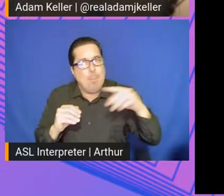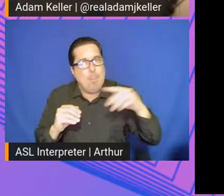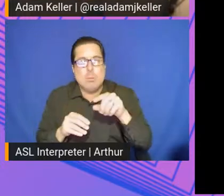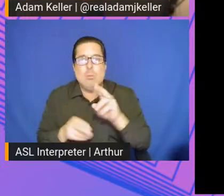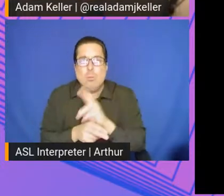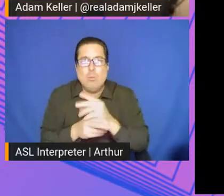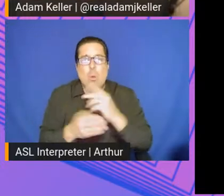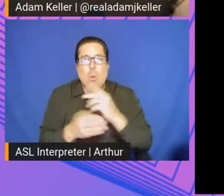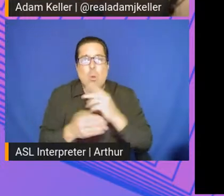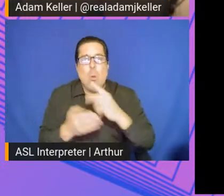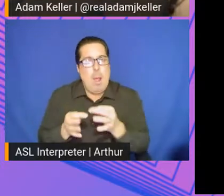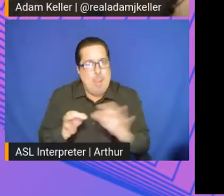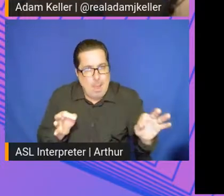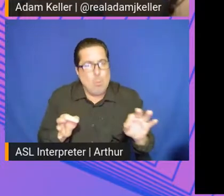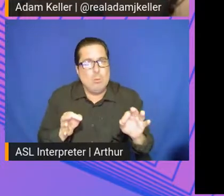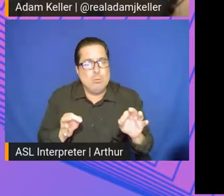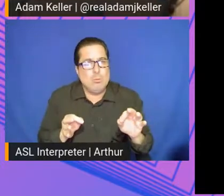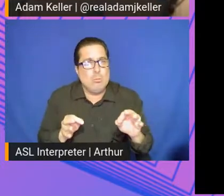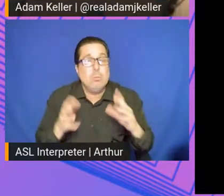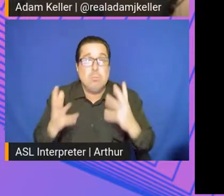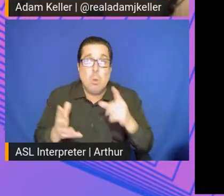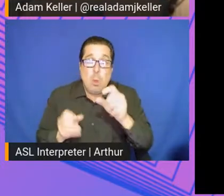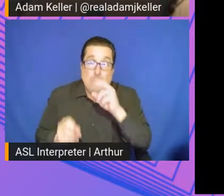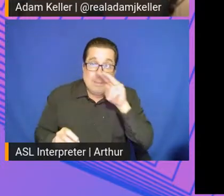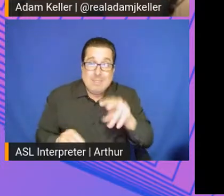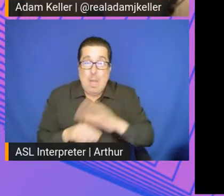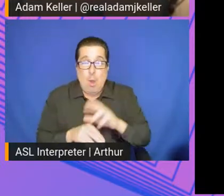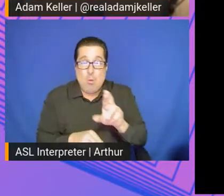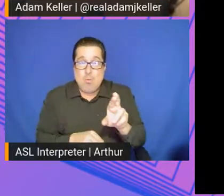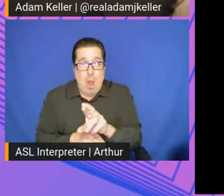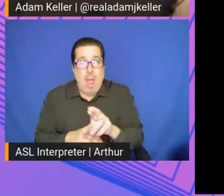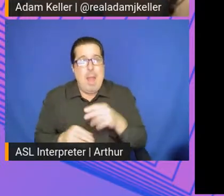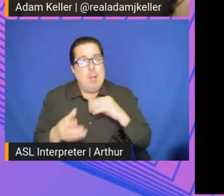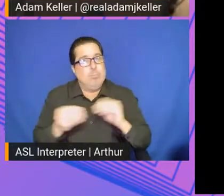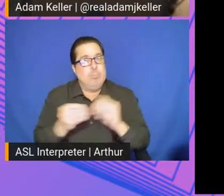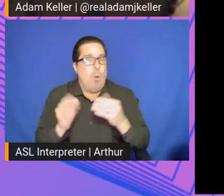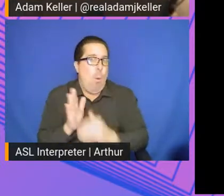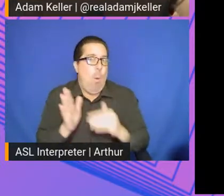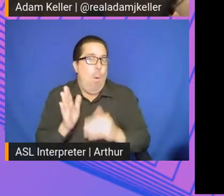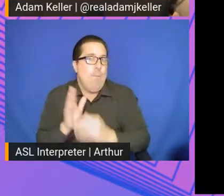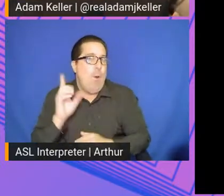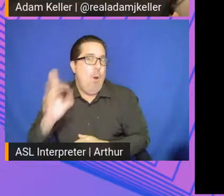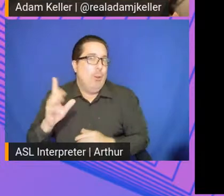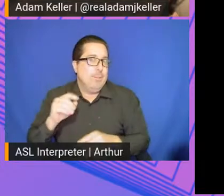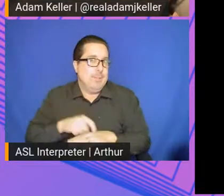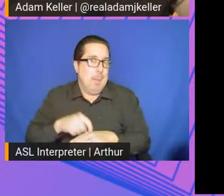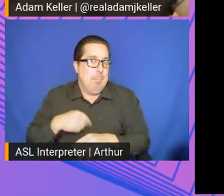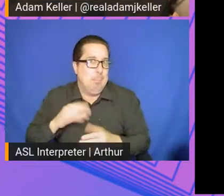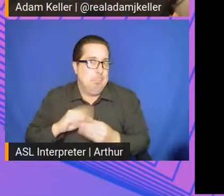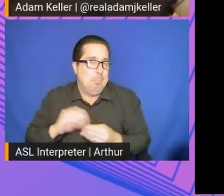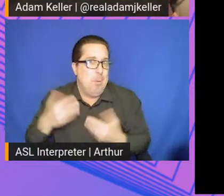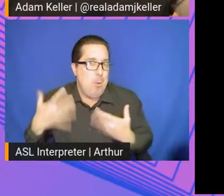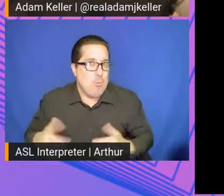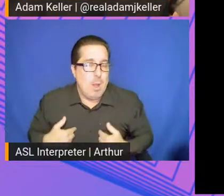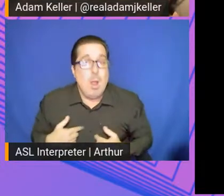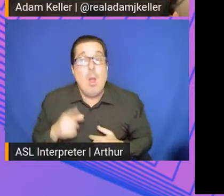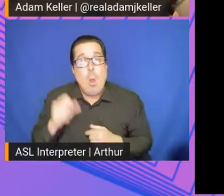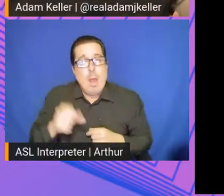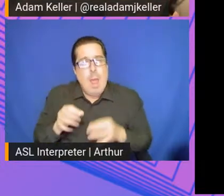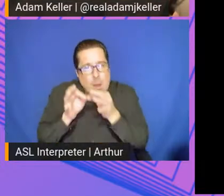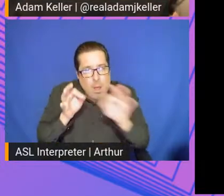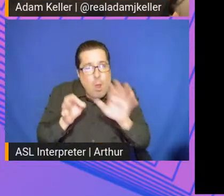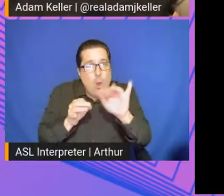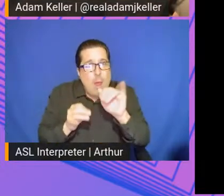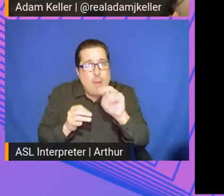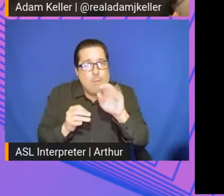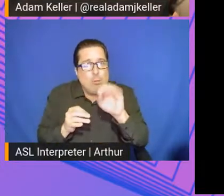languages. So as you can see on the right, and I've mentioned it 100 times, you can define your infrastructure using